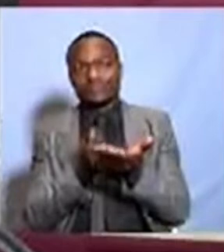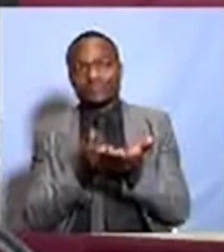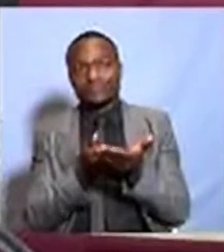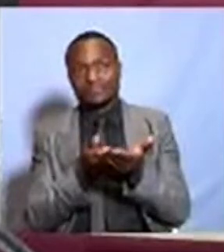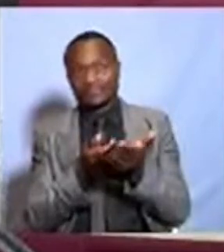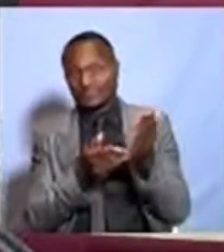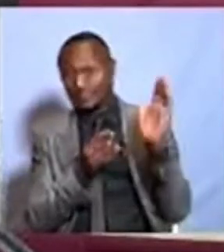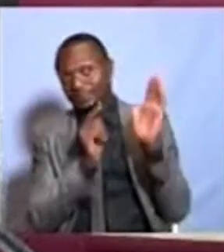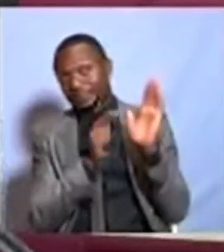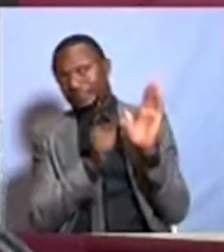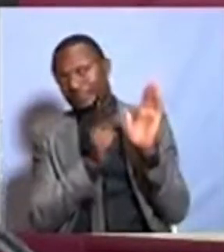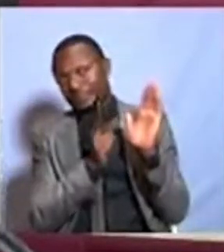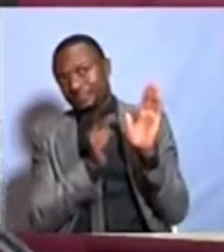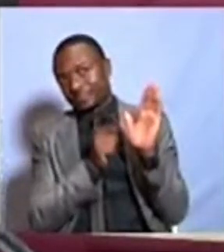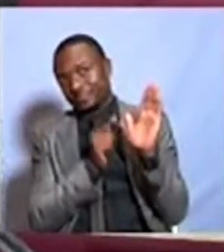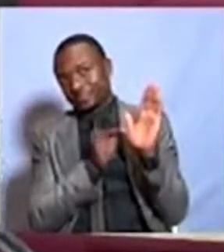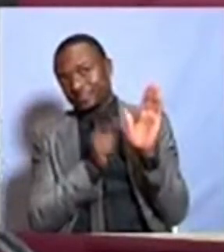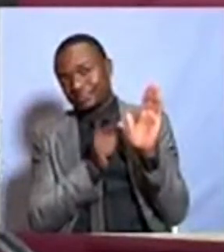I'm sure this is very